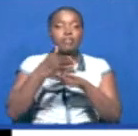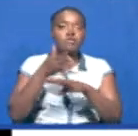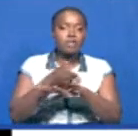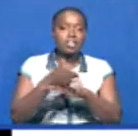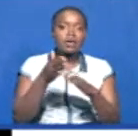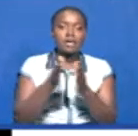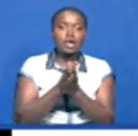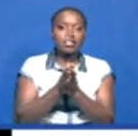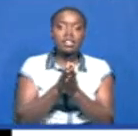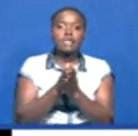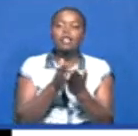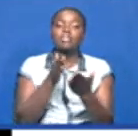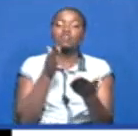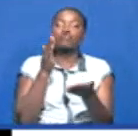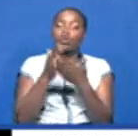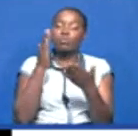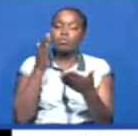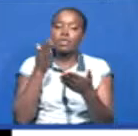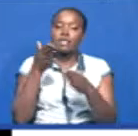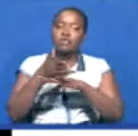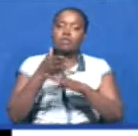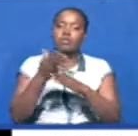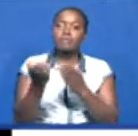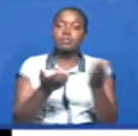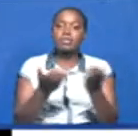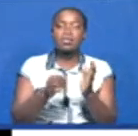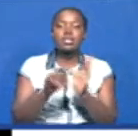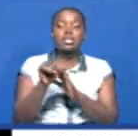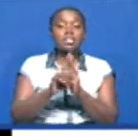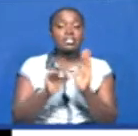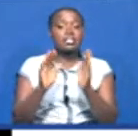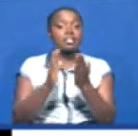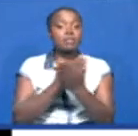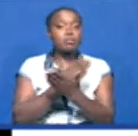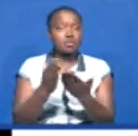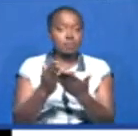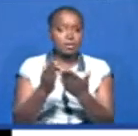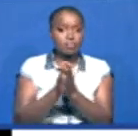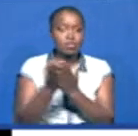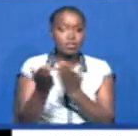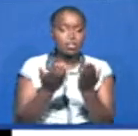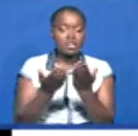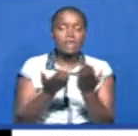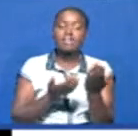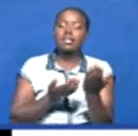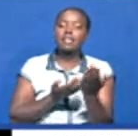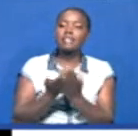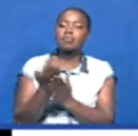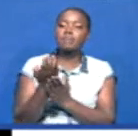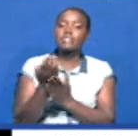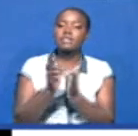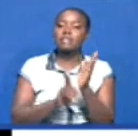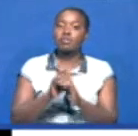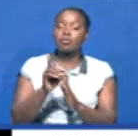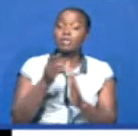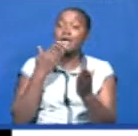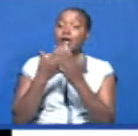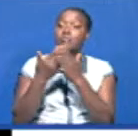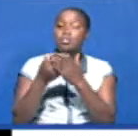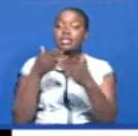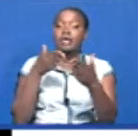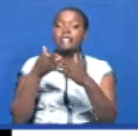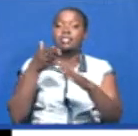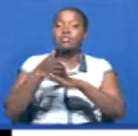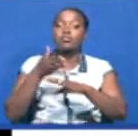trade. The State Department for Trade and Enterprise Development therefore appreciates the Anti-Counterfeit Authority